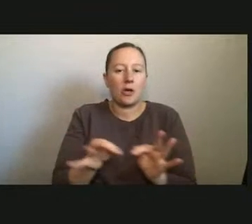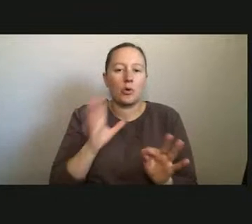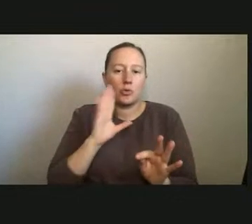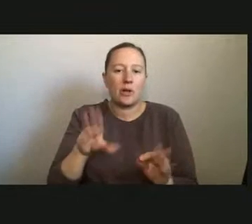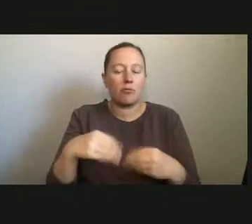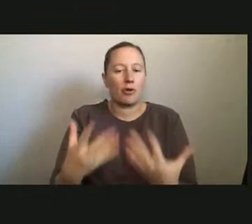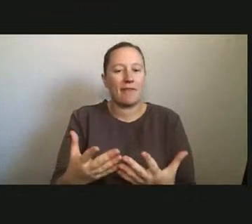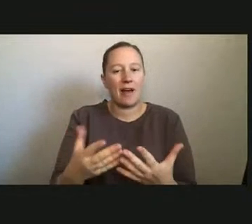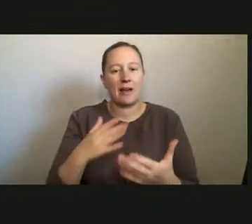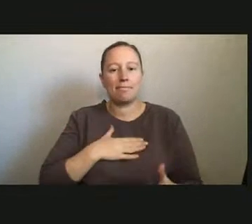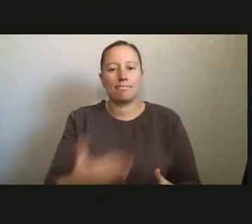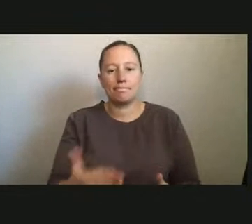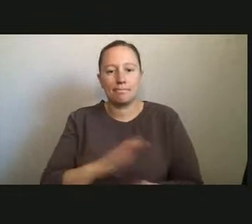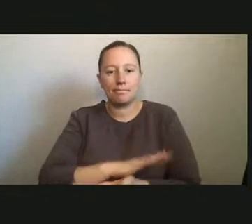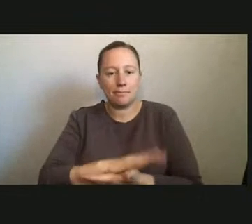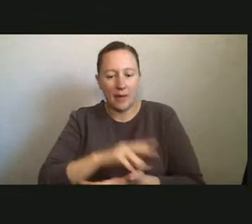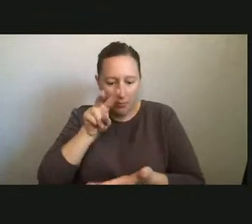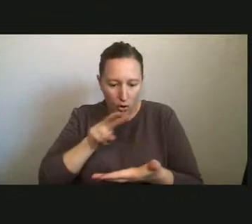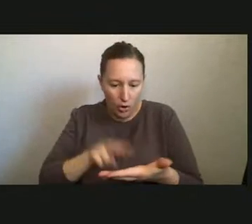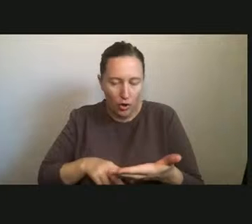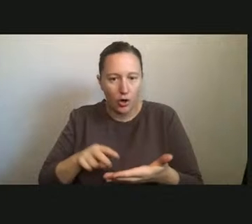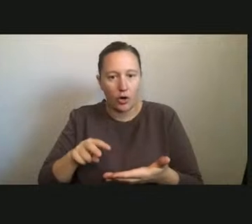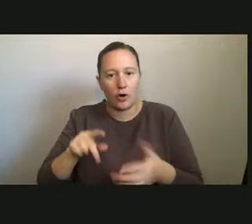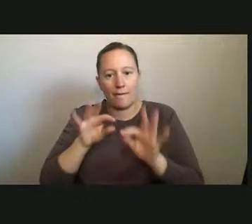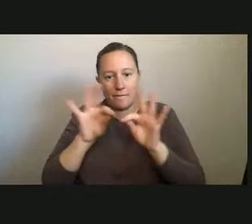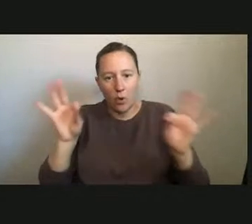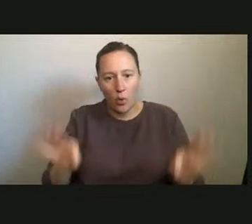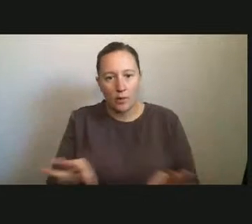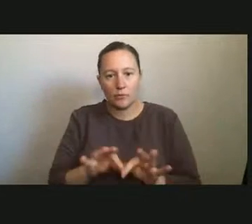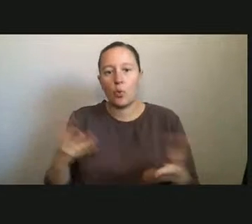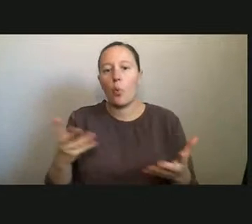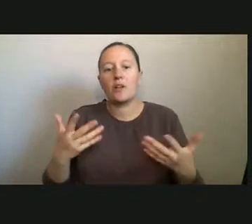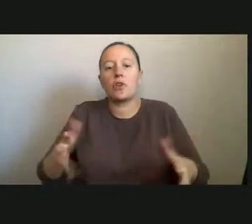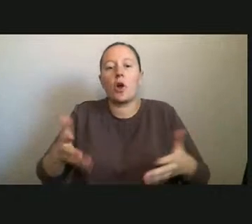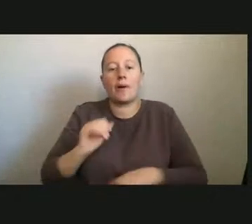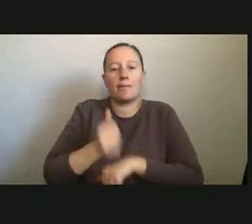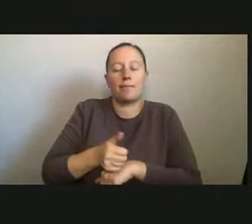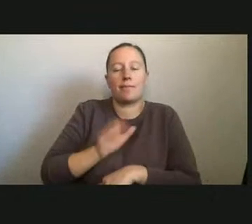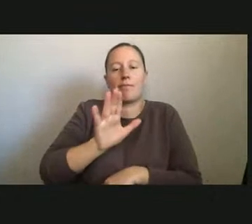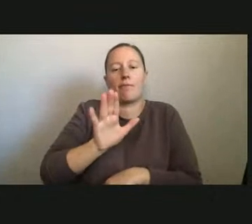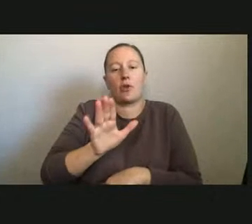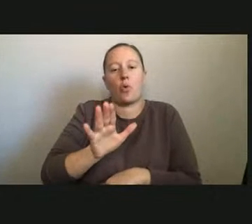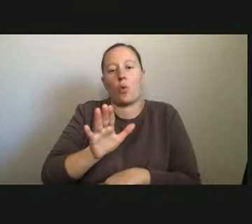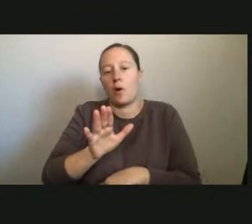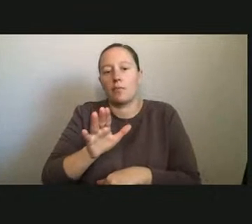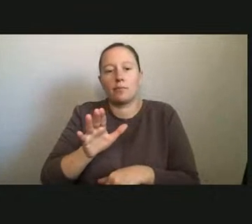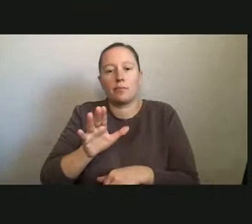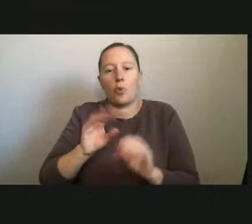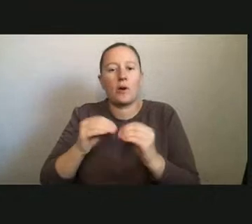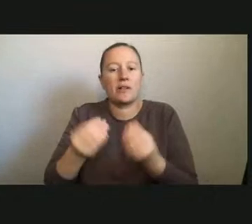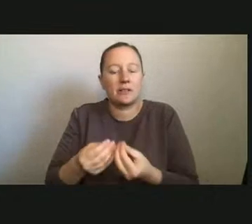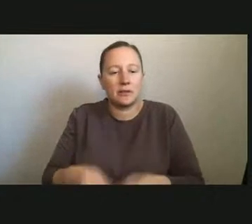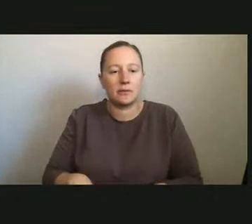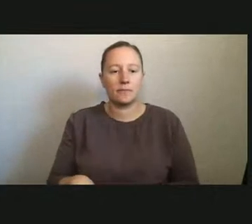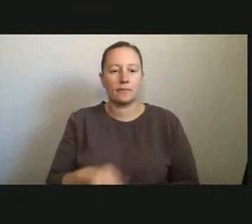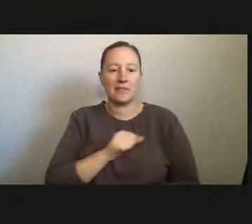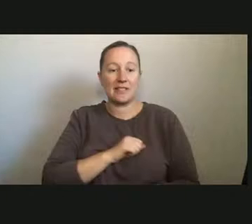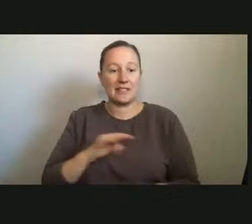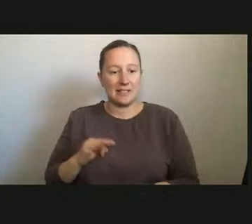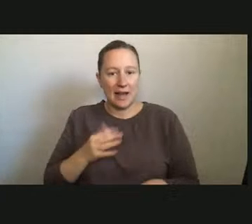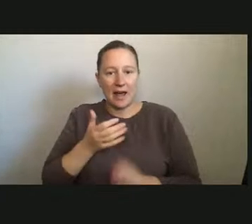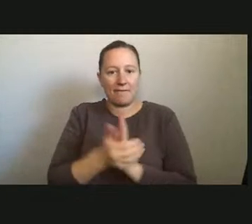kind of supports are in place at your institution? What kind of staff expertise do you have? We want you to